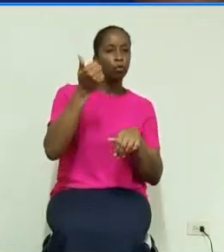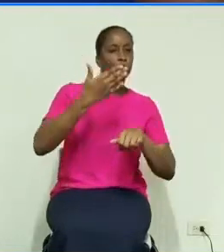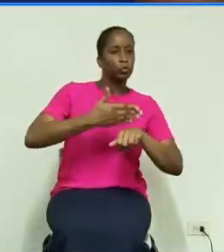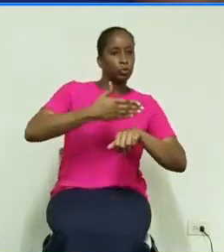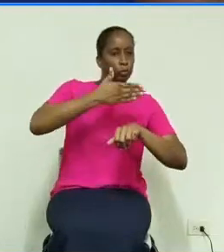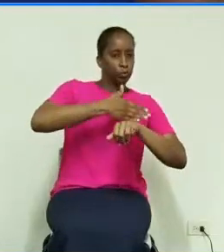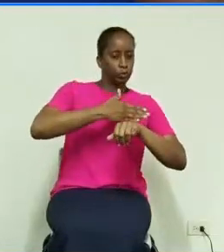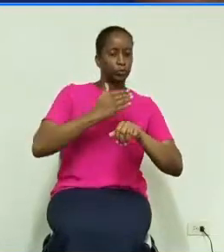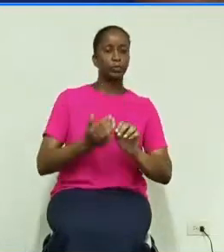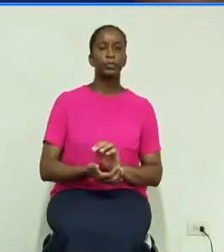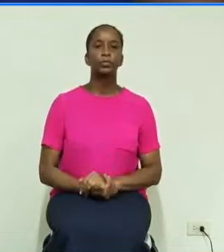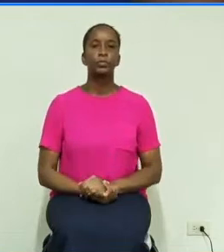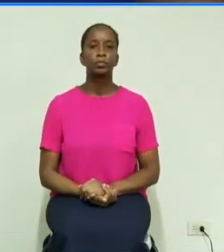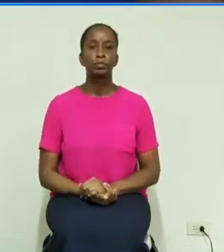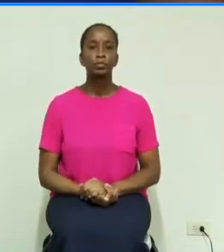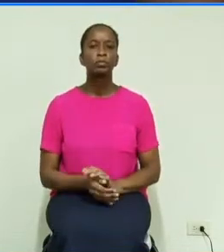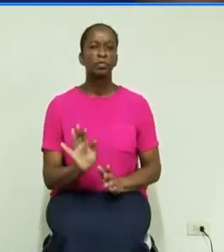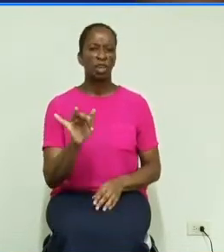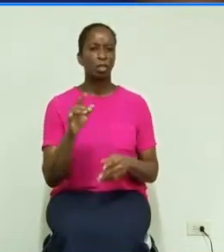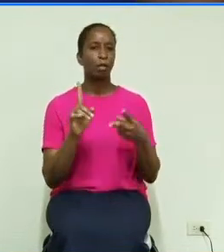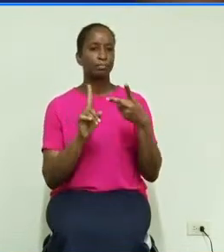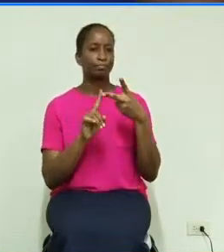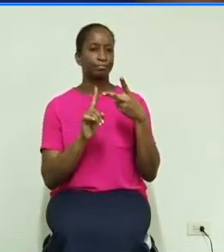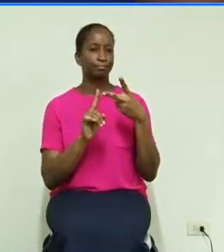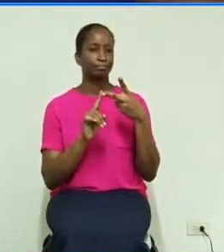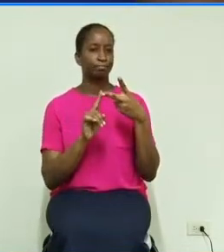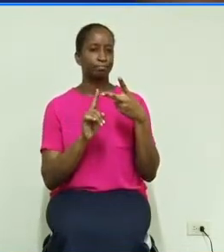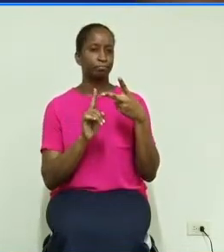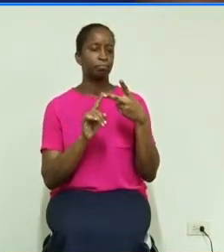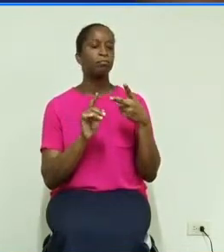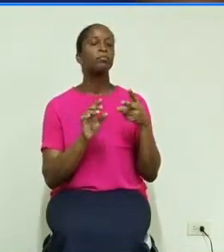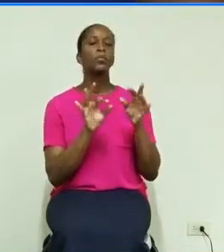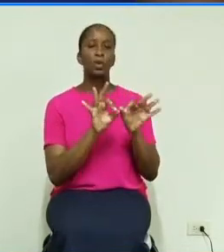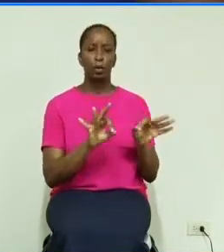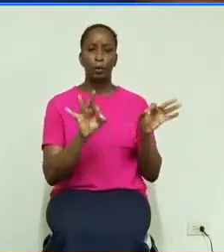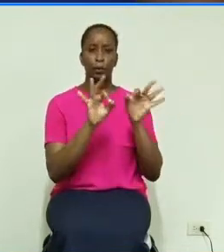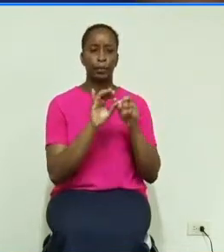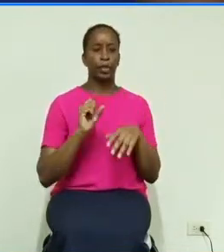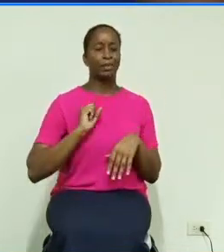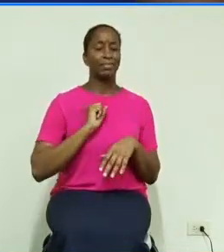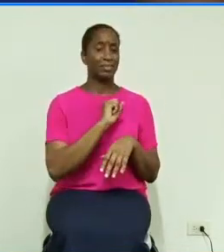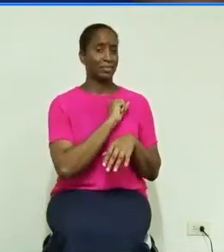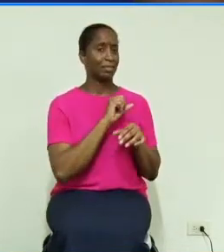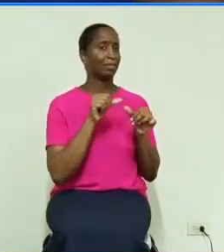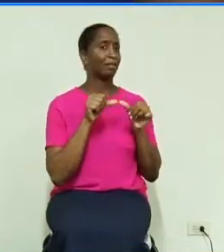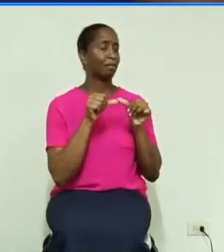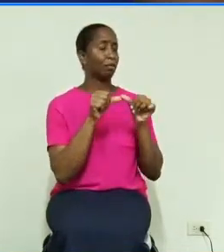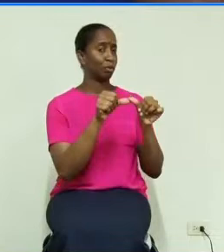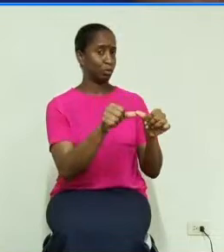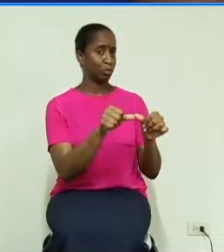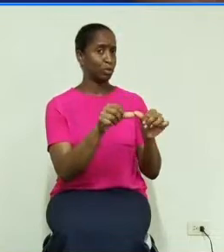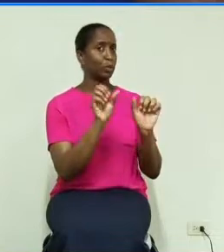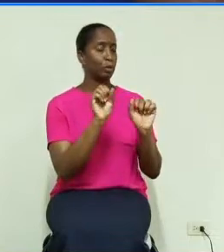And therefore, that is the second reason why I believe our Senate provides a useful role.